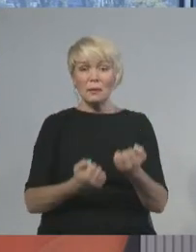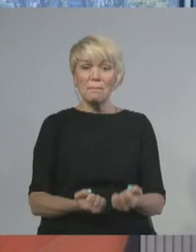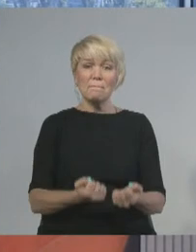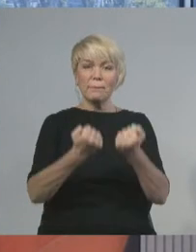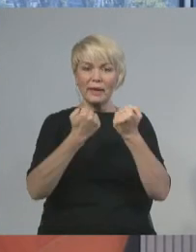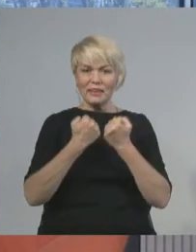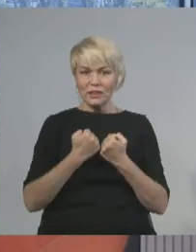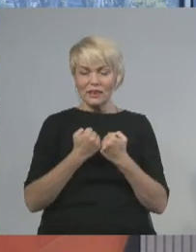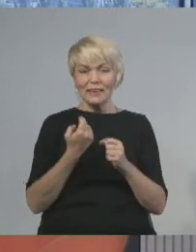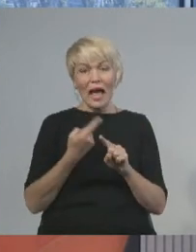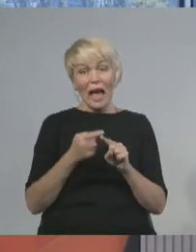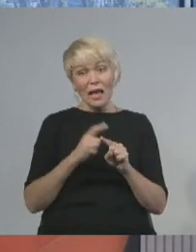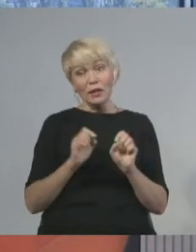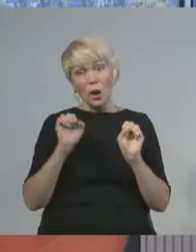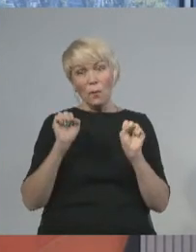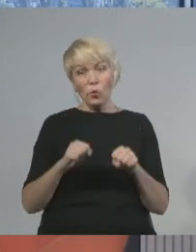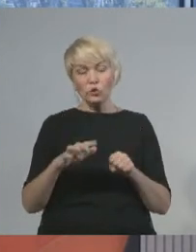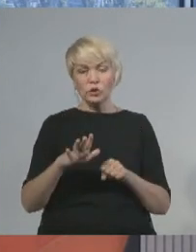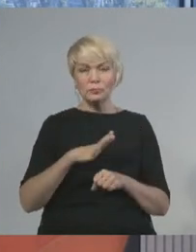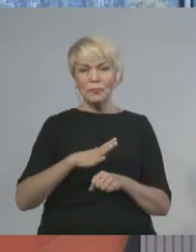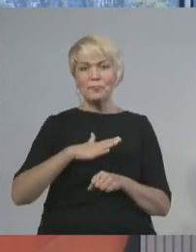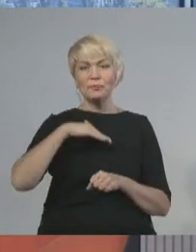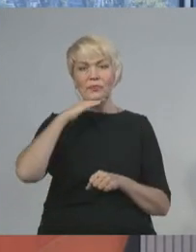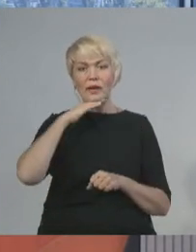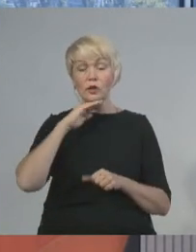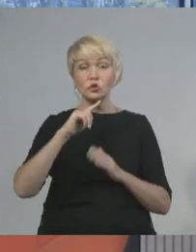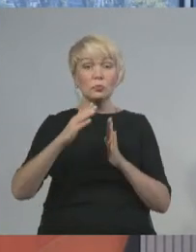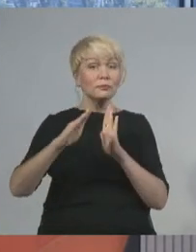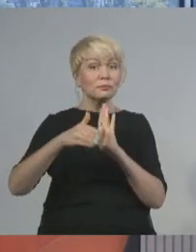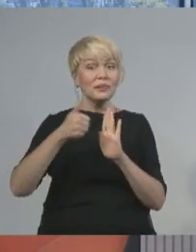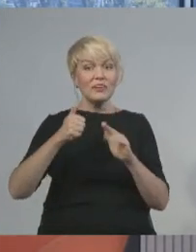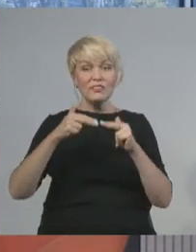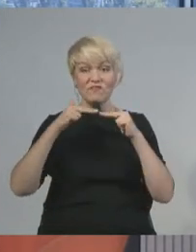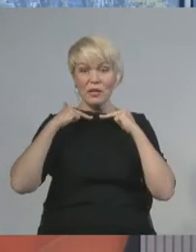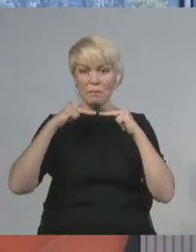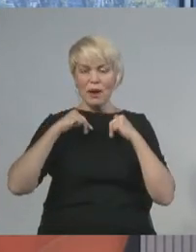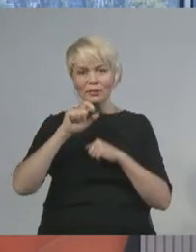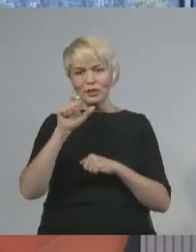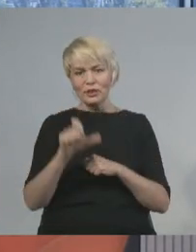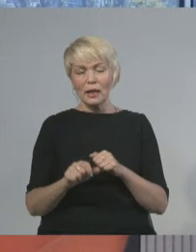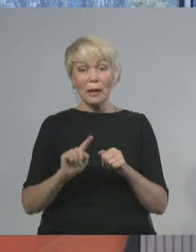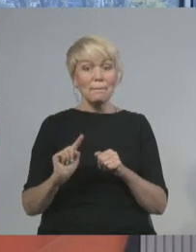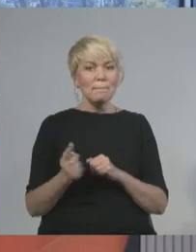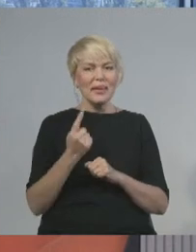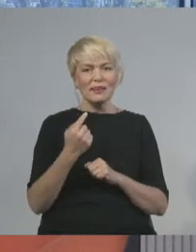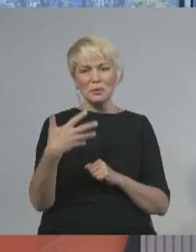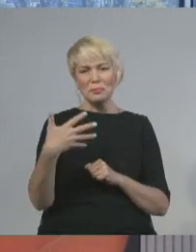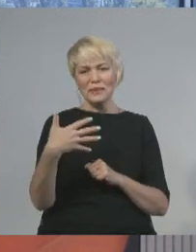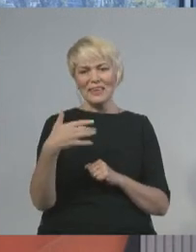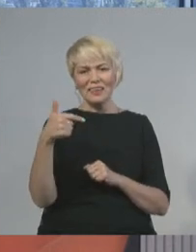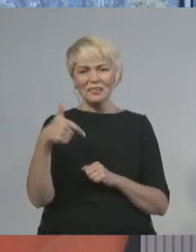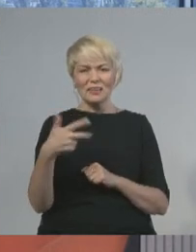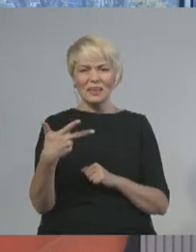way we just asked help us but we didn't do it on a systemic scale